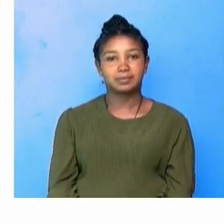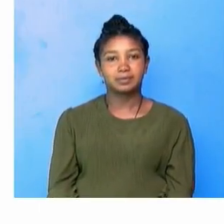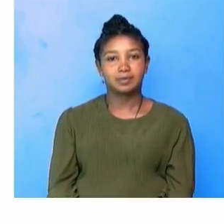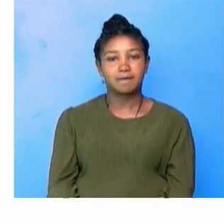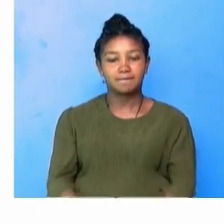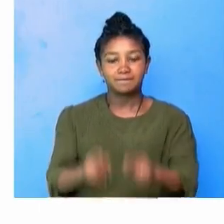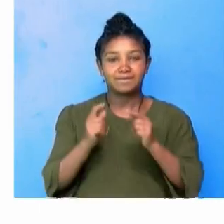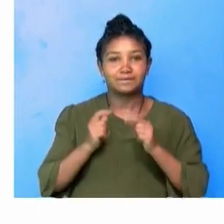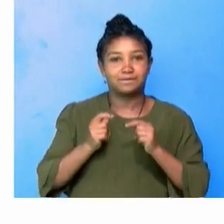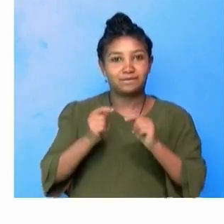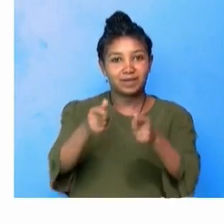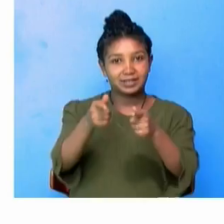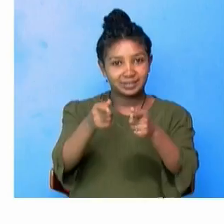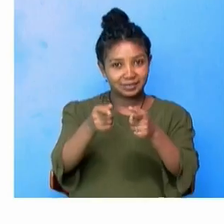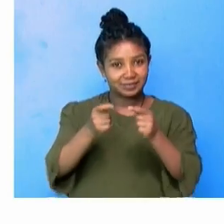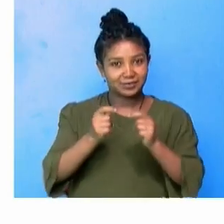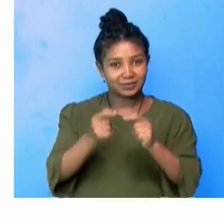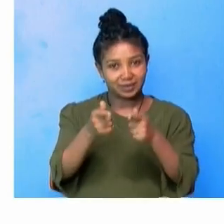Fast.